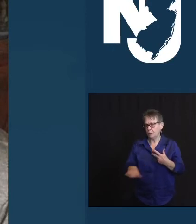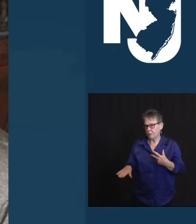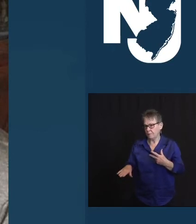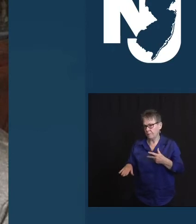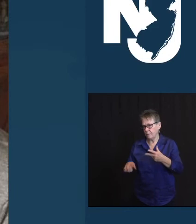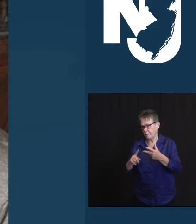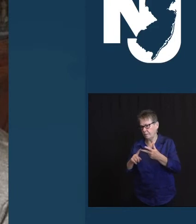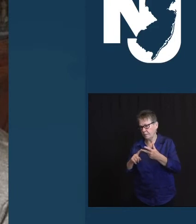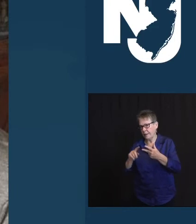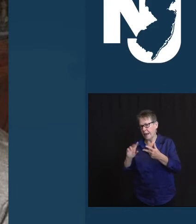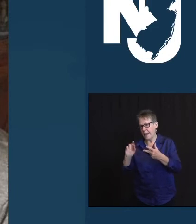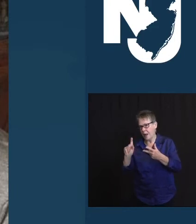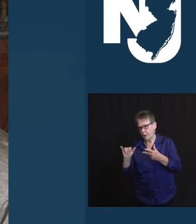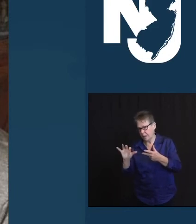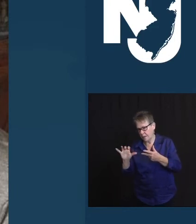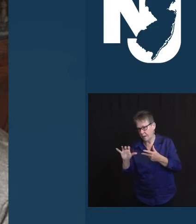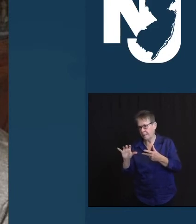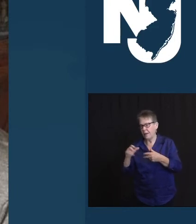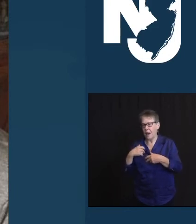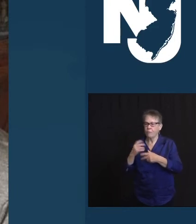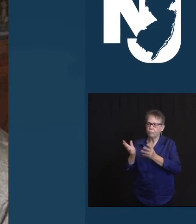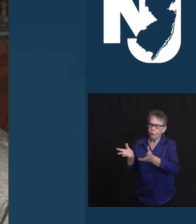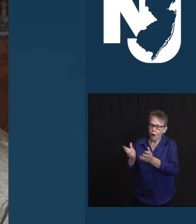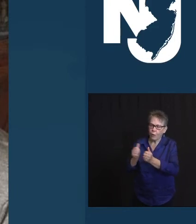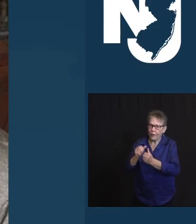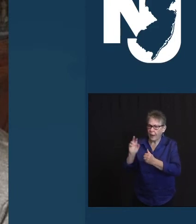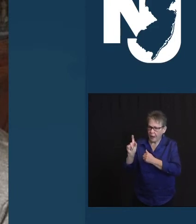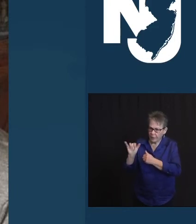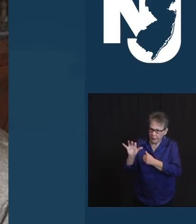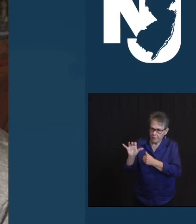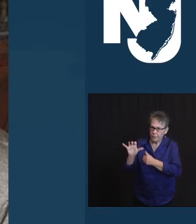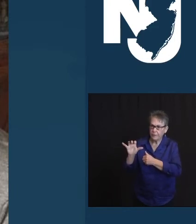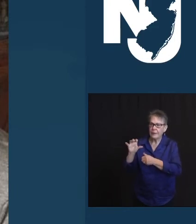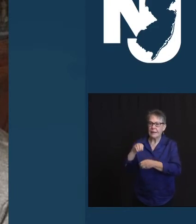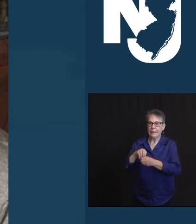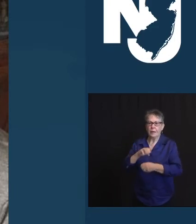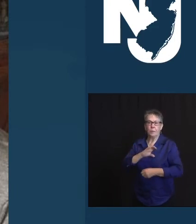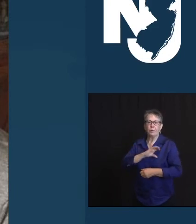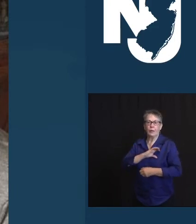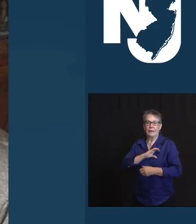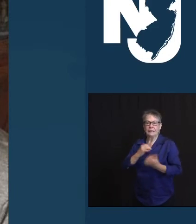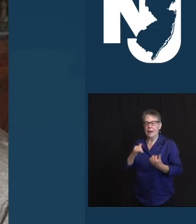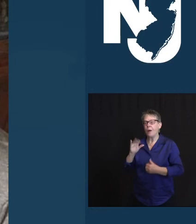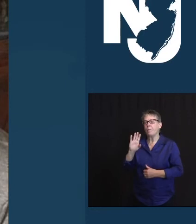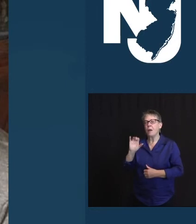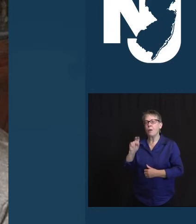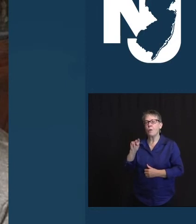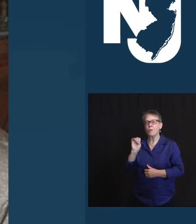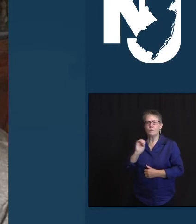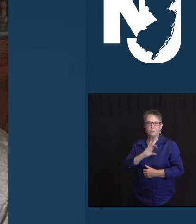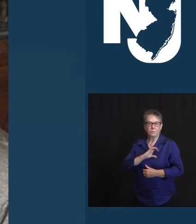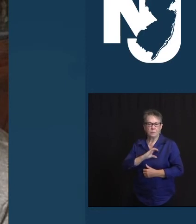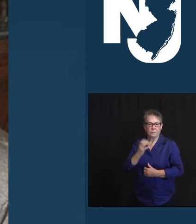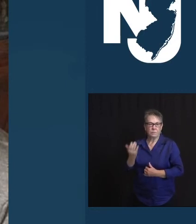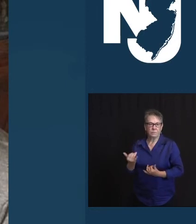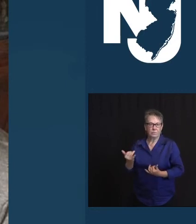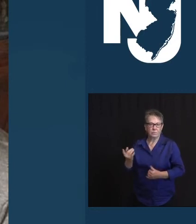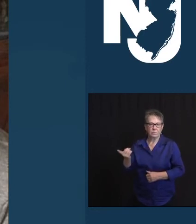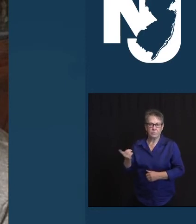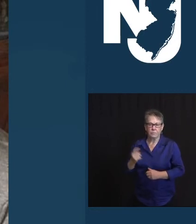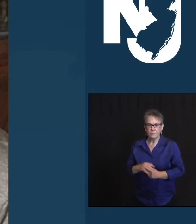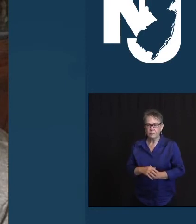week. He is a captain, Pat, in the Bayonne Police Department, and he and his brothers have each chosen a life of public service. I believe